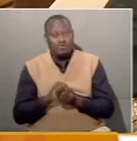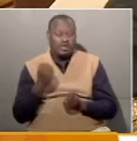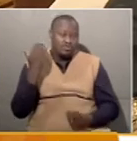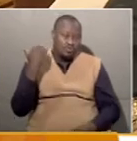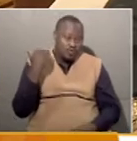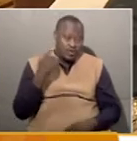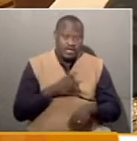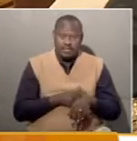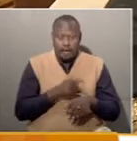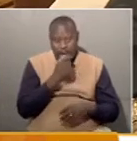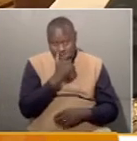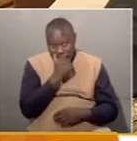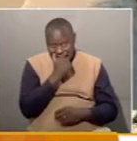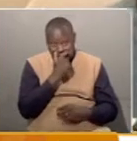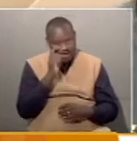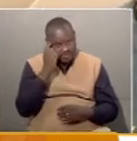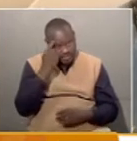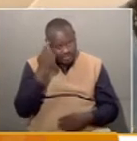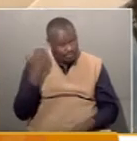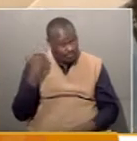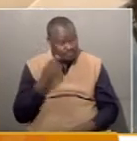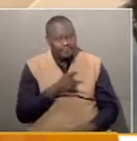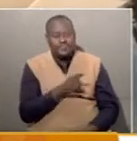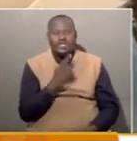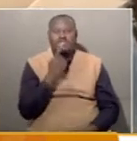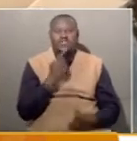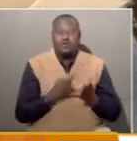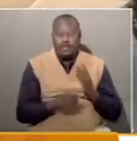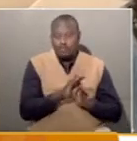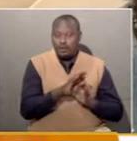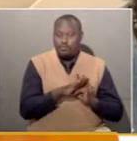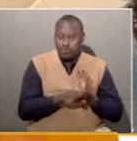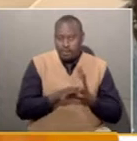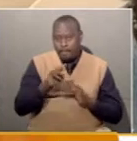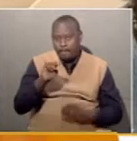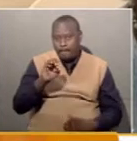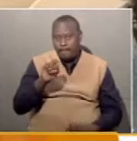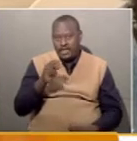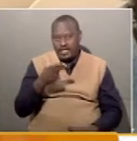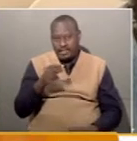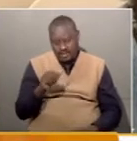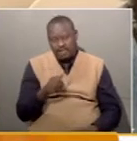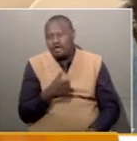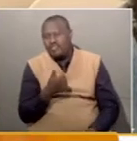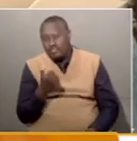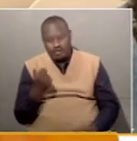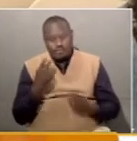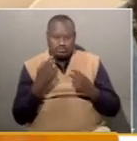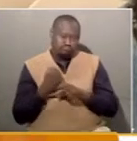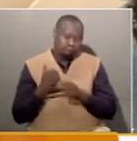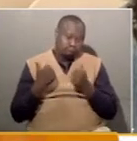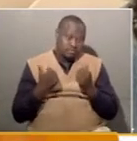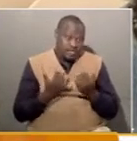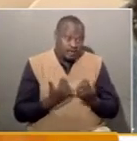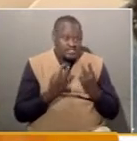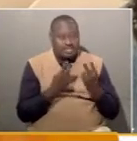devastated during the Amin regime. He noted that the efforts of Mehta and others like him have made Uganda self-sufficient